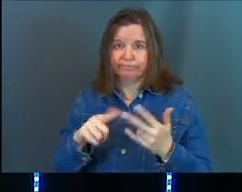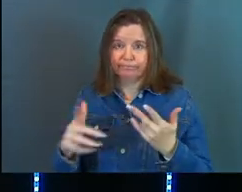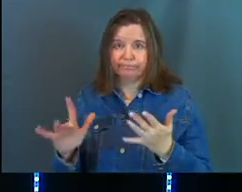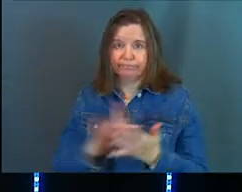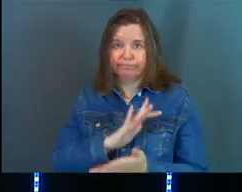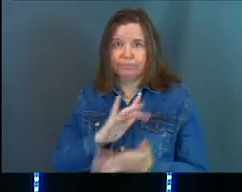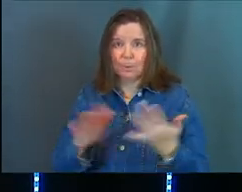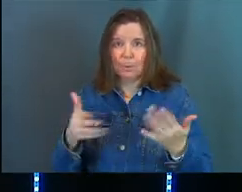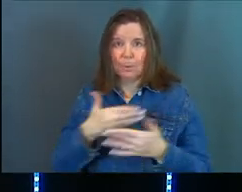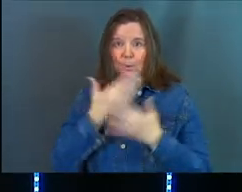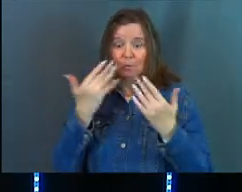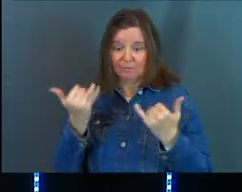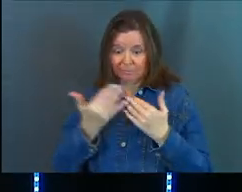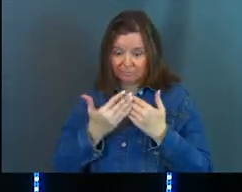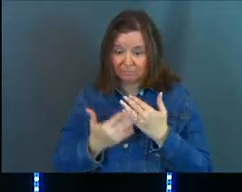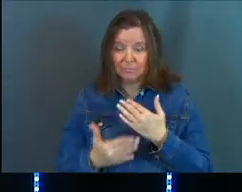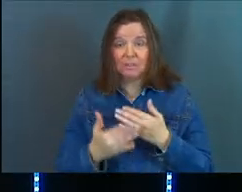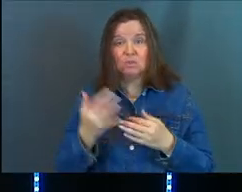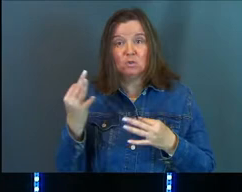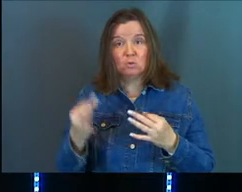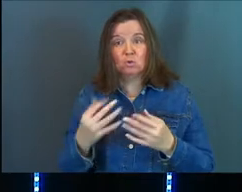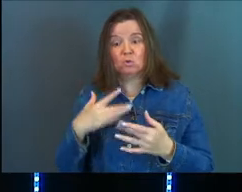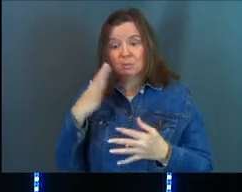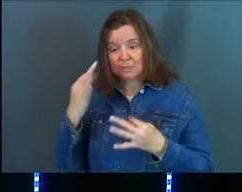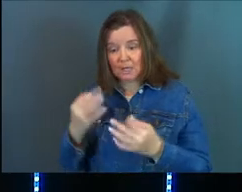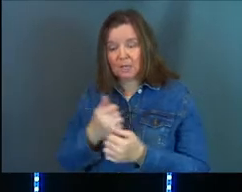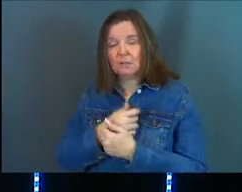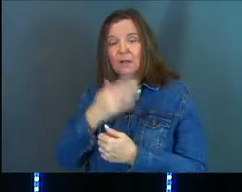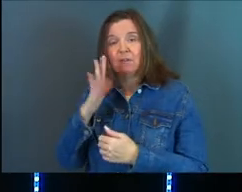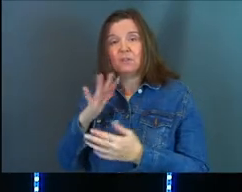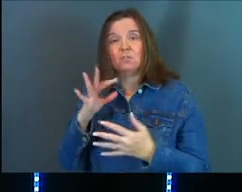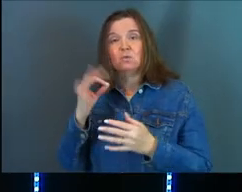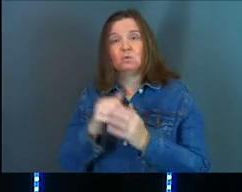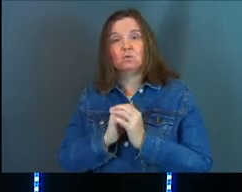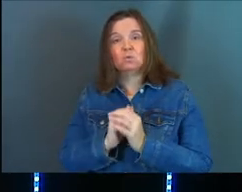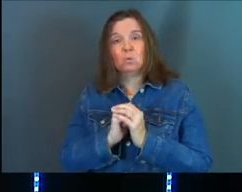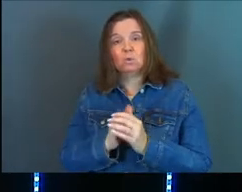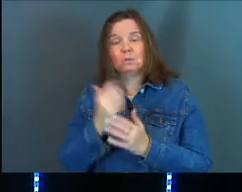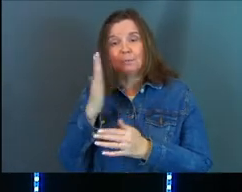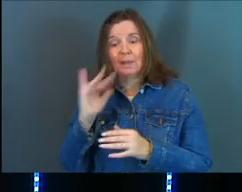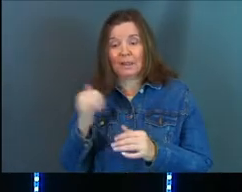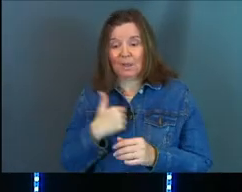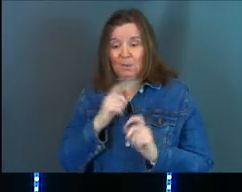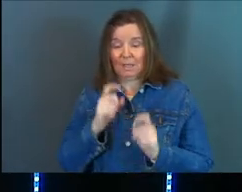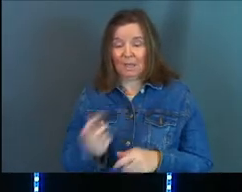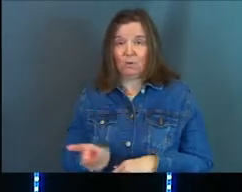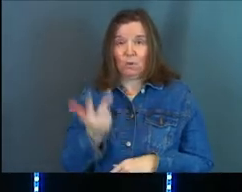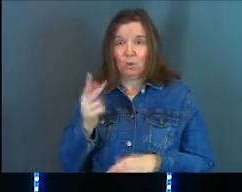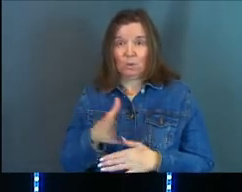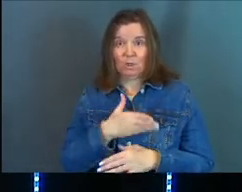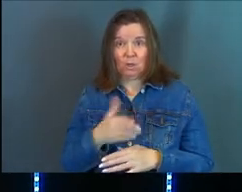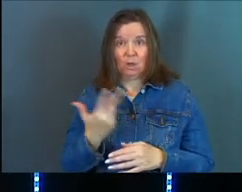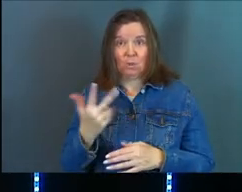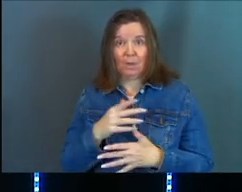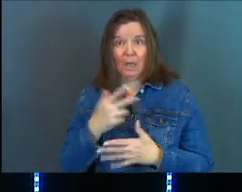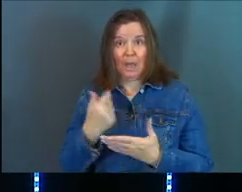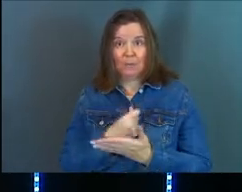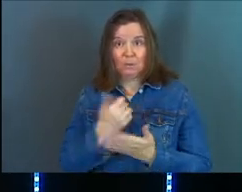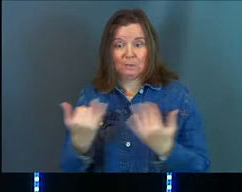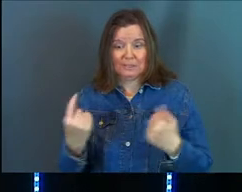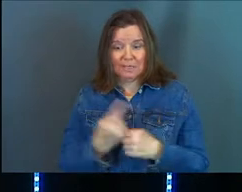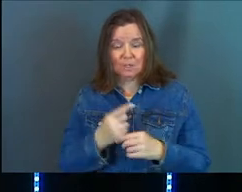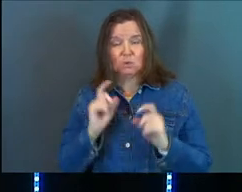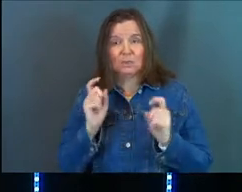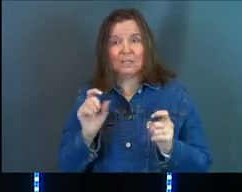from this point forward, if you choose to love God, if you choose to worship God, like we gave you three songs, three opportunities